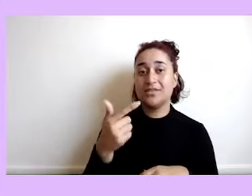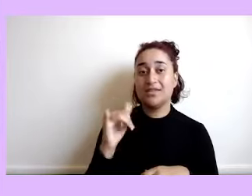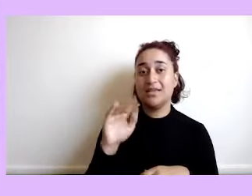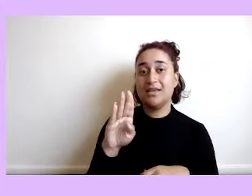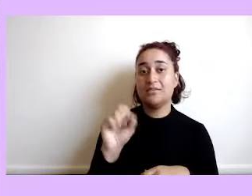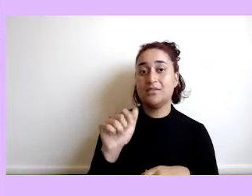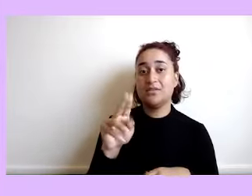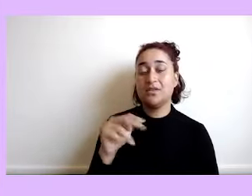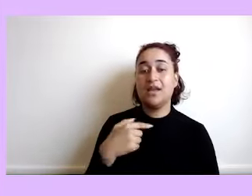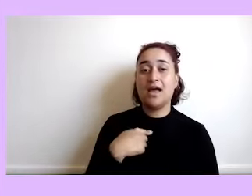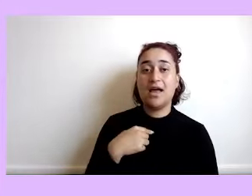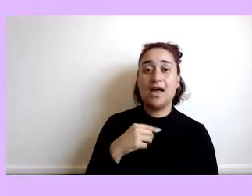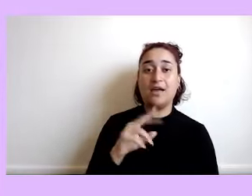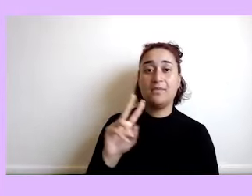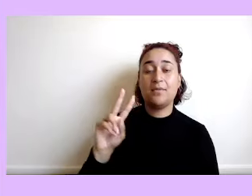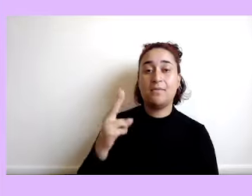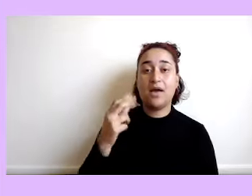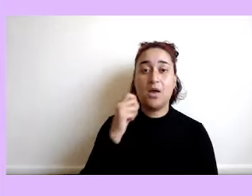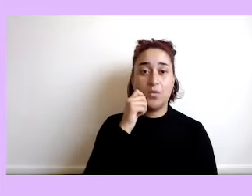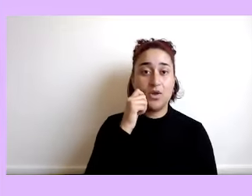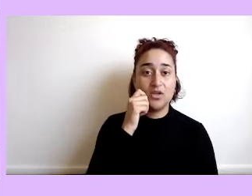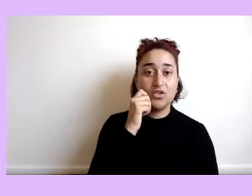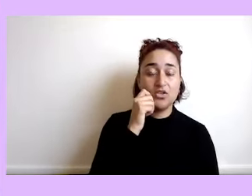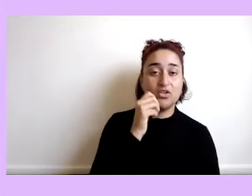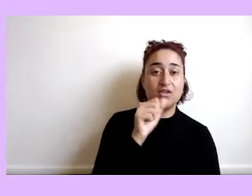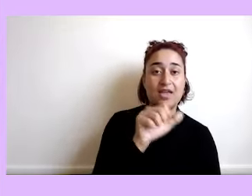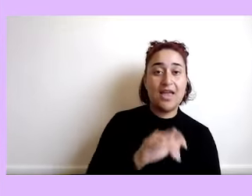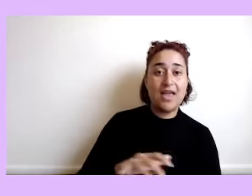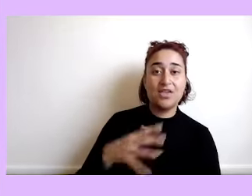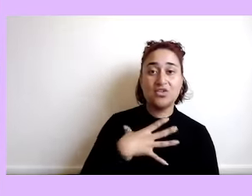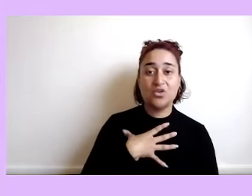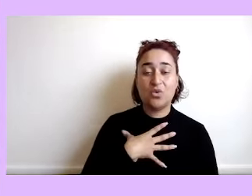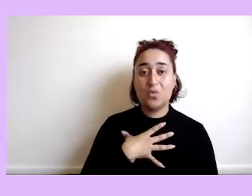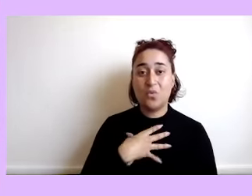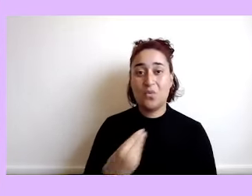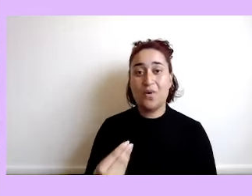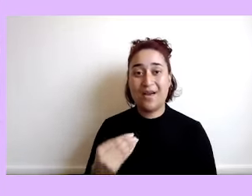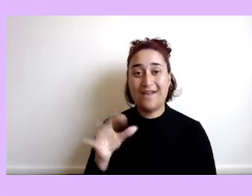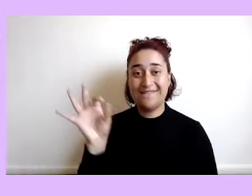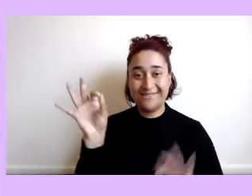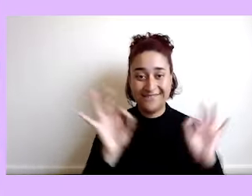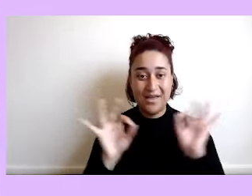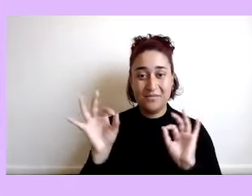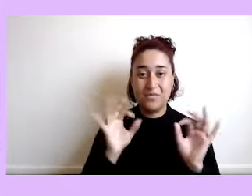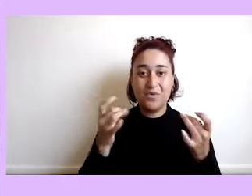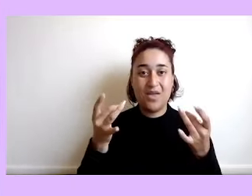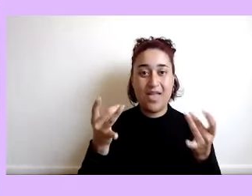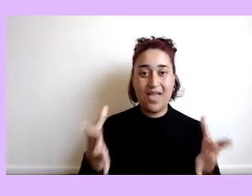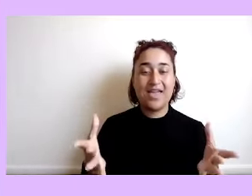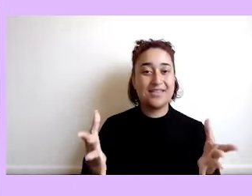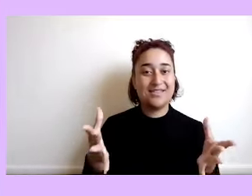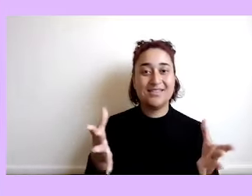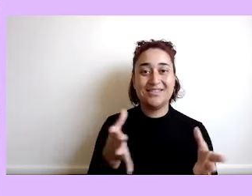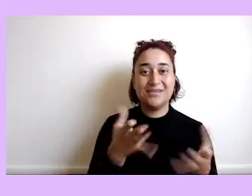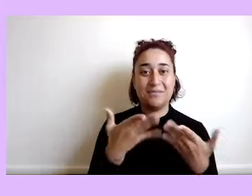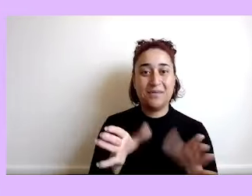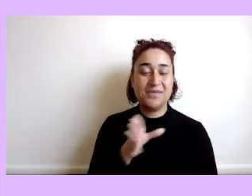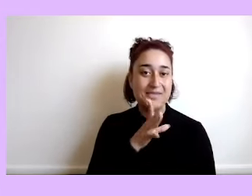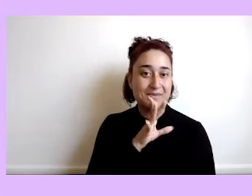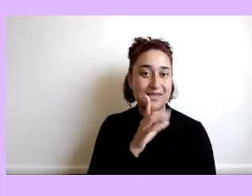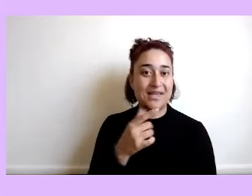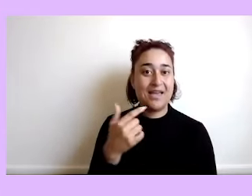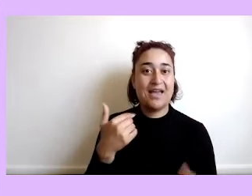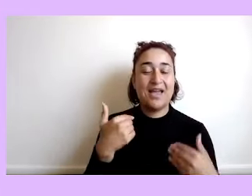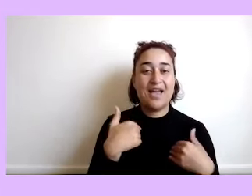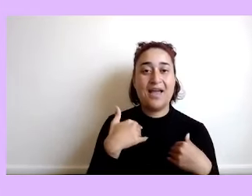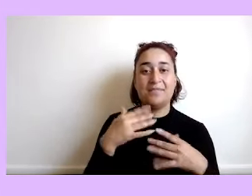biracial Asian and white femme who hates public speaking. I am wearing a black and white subcultural themed outfit, and I am the